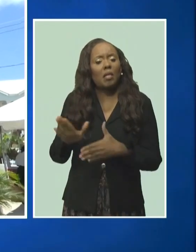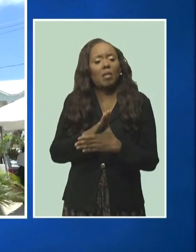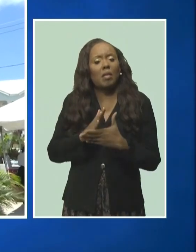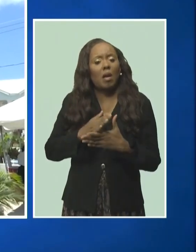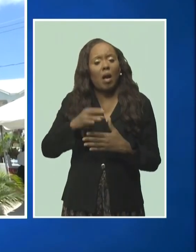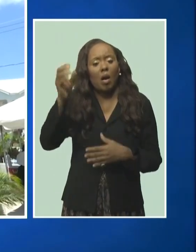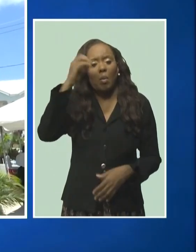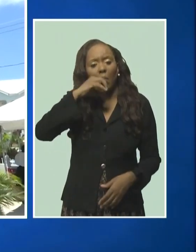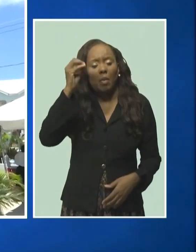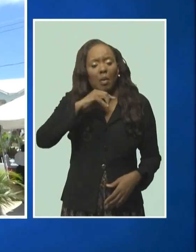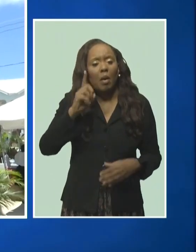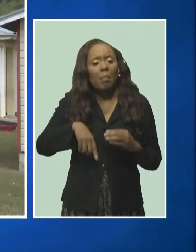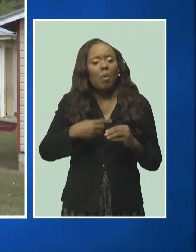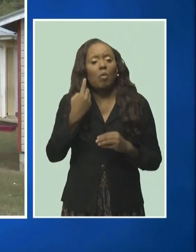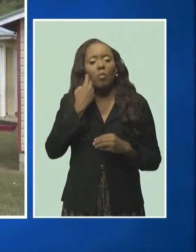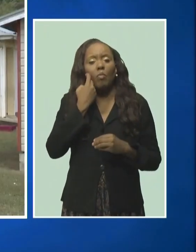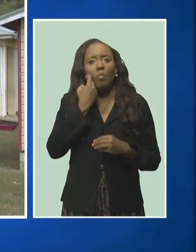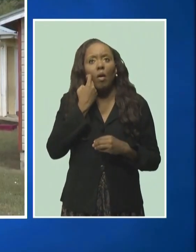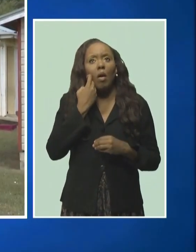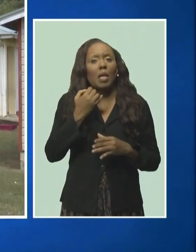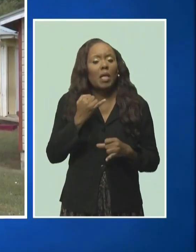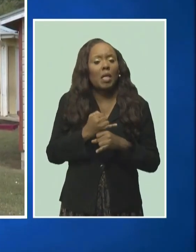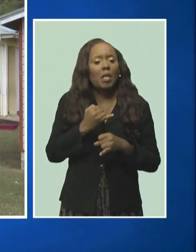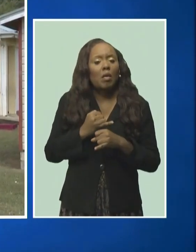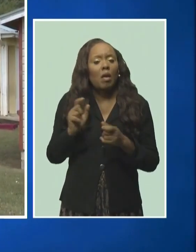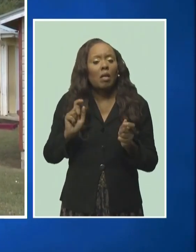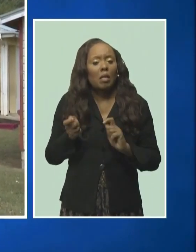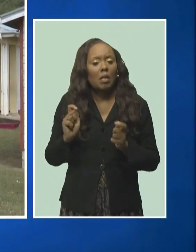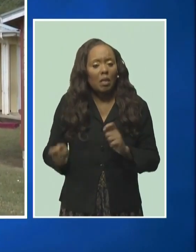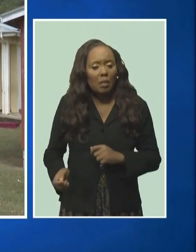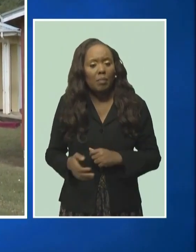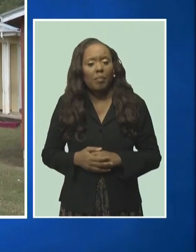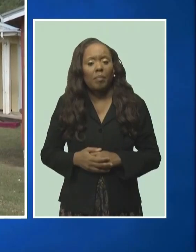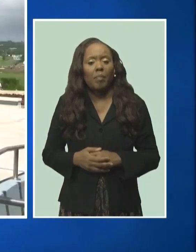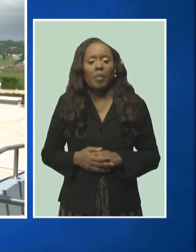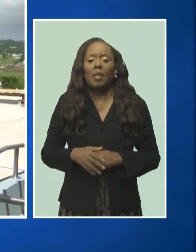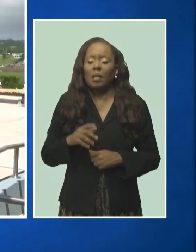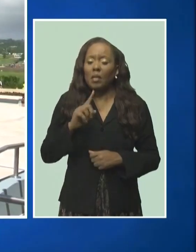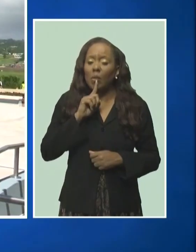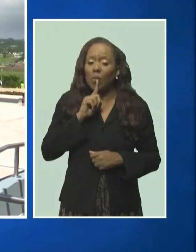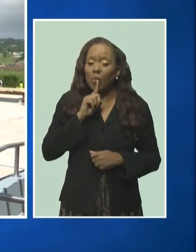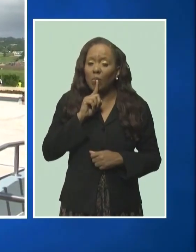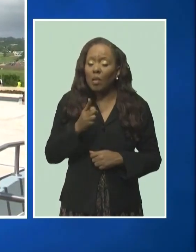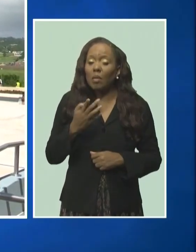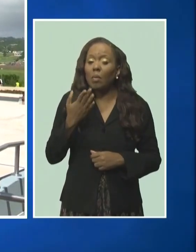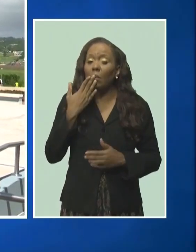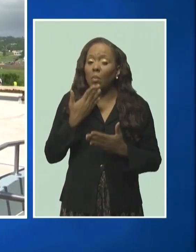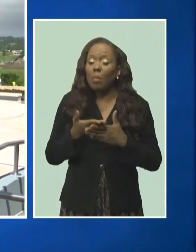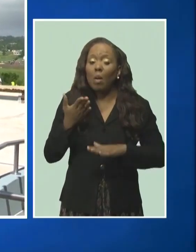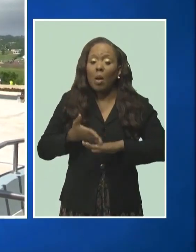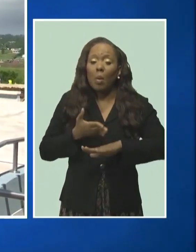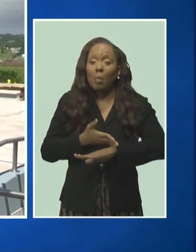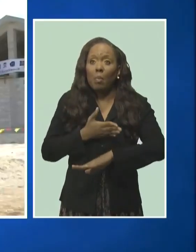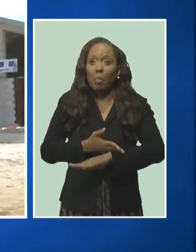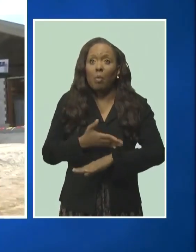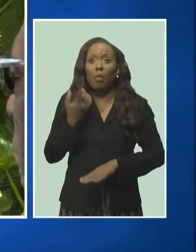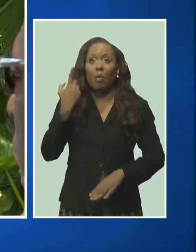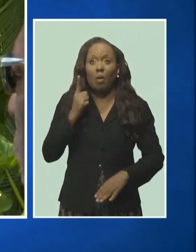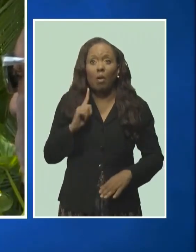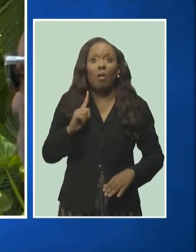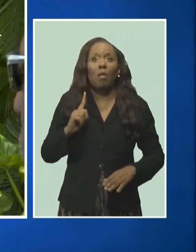clear. Goal attack Yearwood was off target, but the new goal shoot, Najaria Young, scores the rebound. Despite the changes